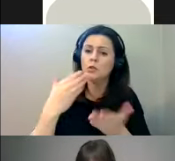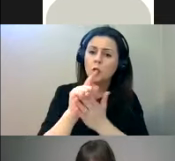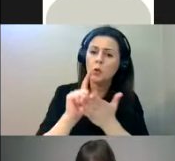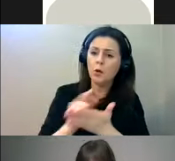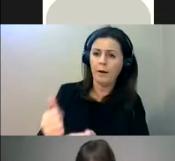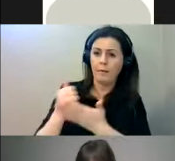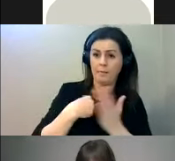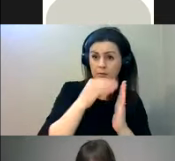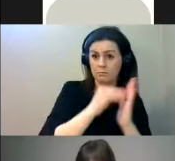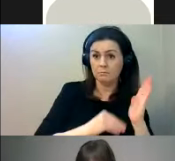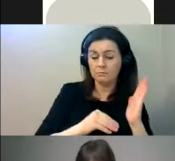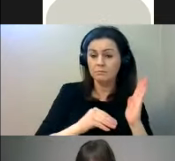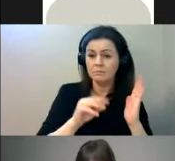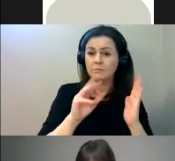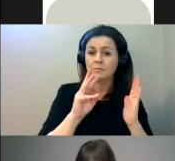lawyer.